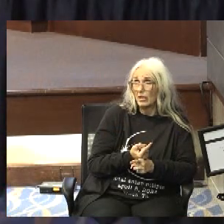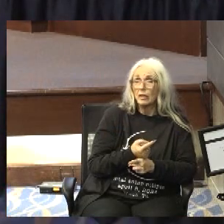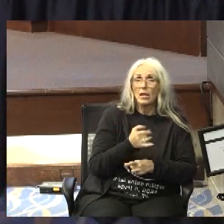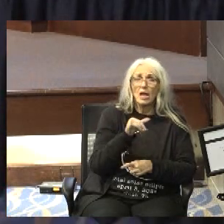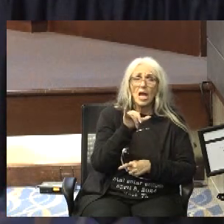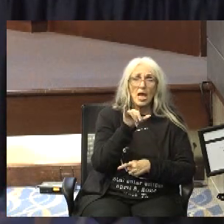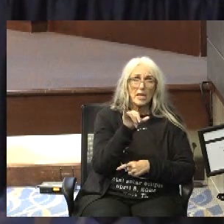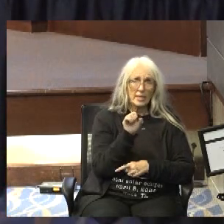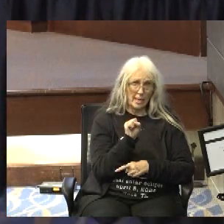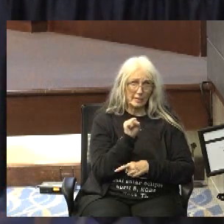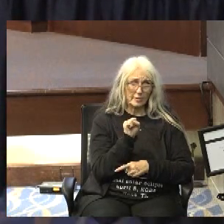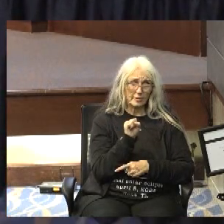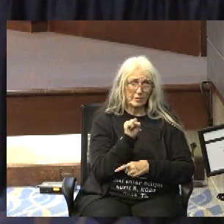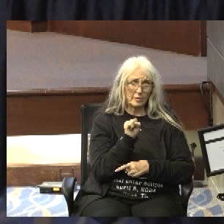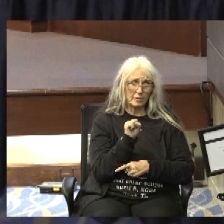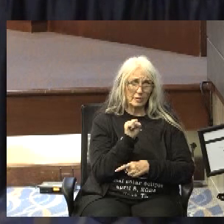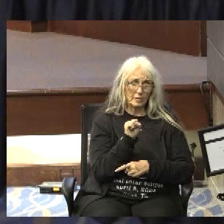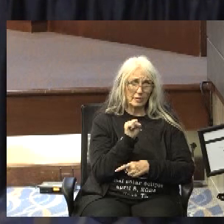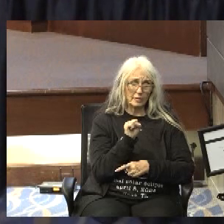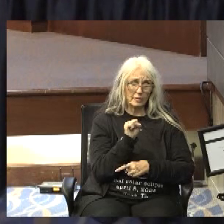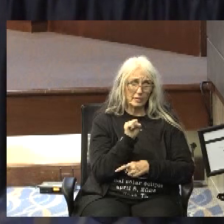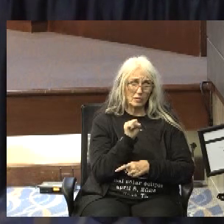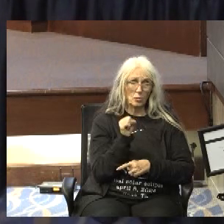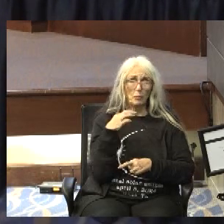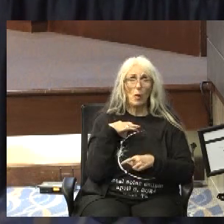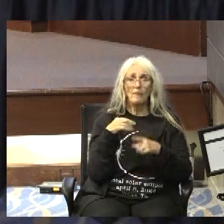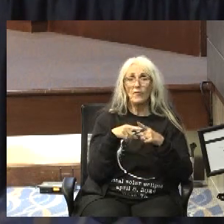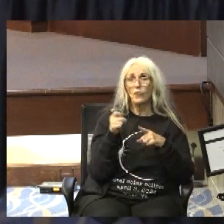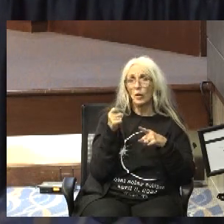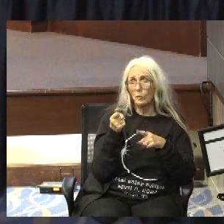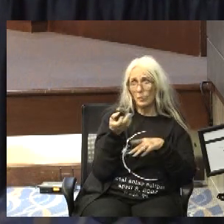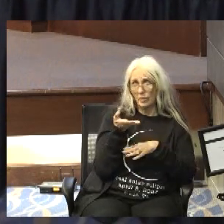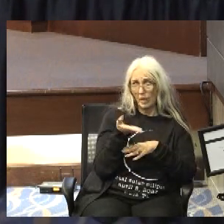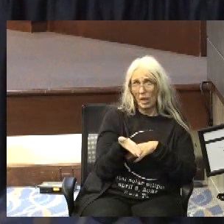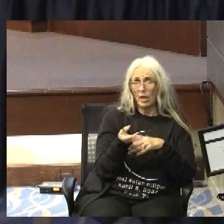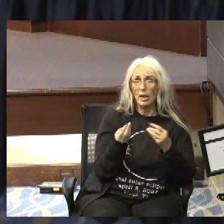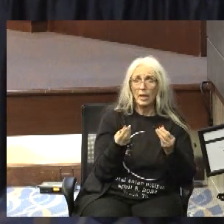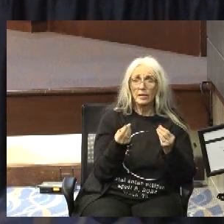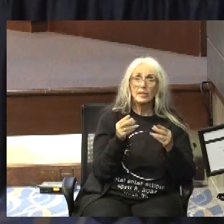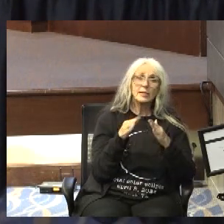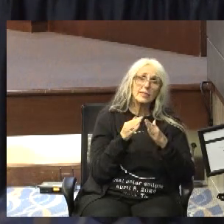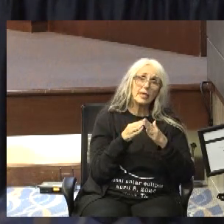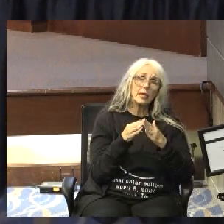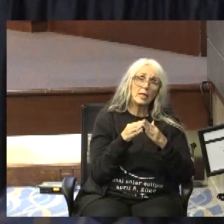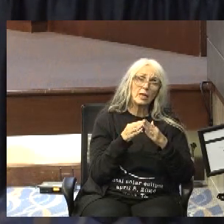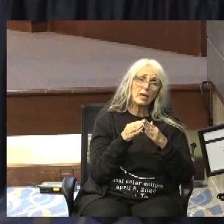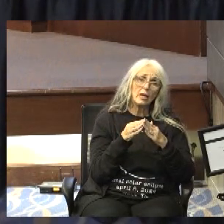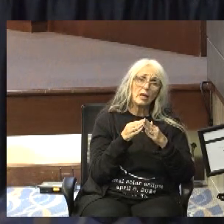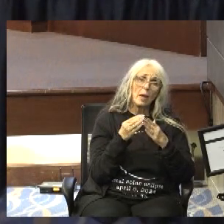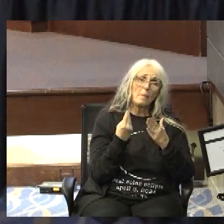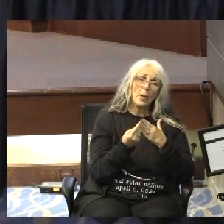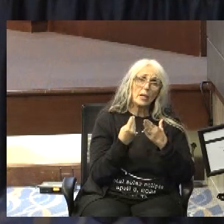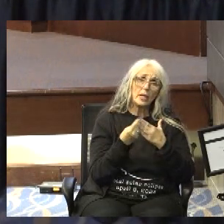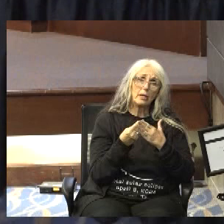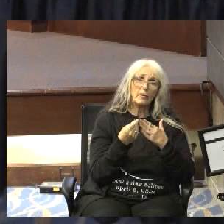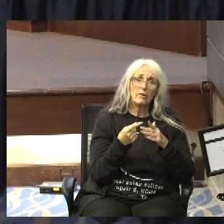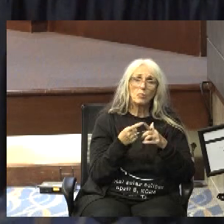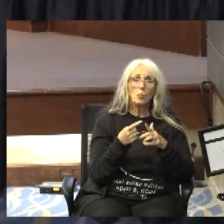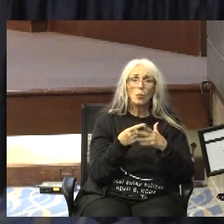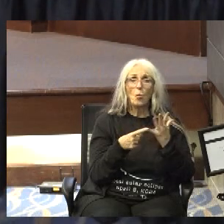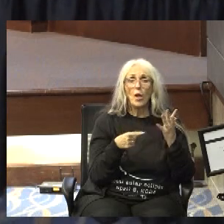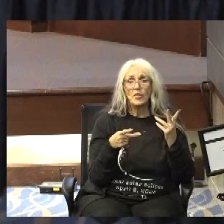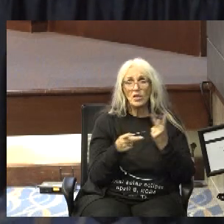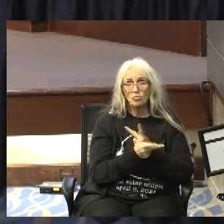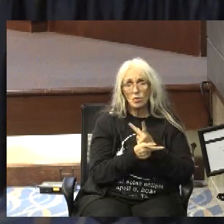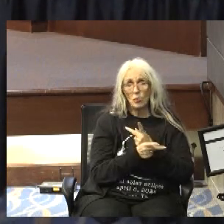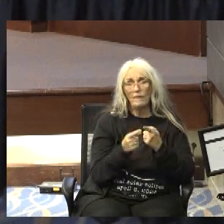Yes, the tax increment from the site. Now, true, the city money will be the increment generated from the property. What they put